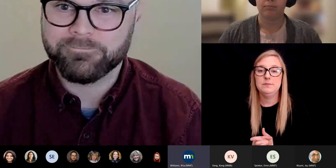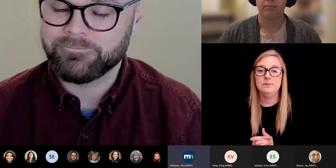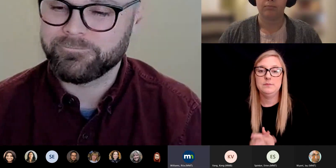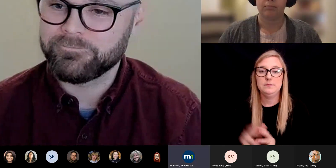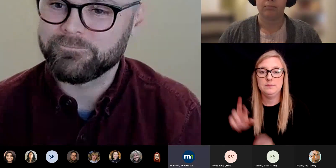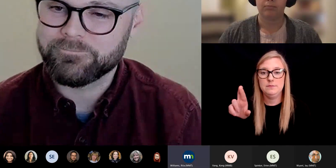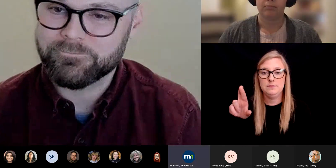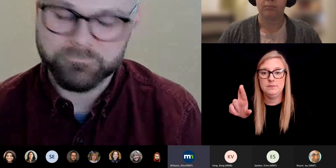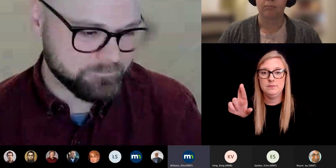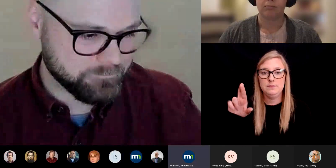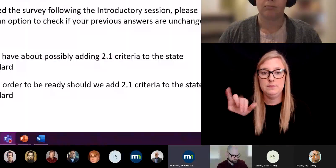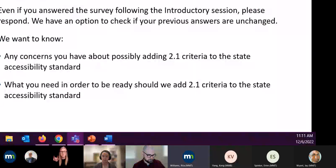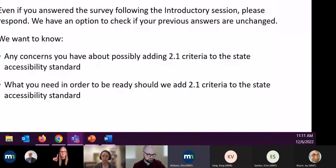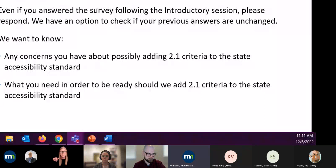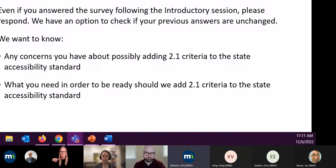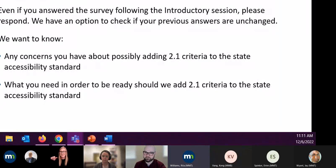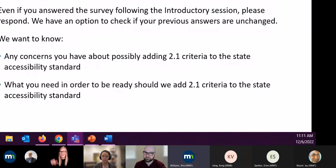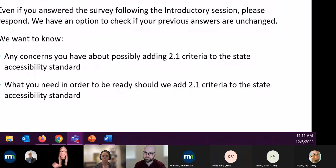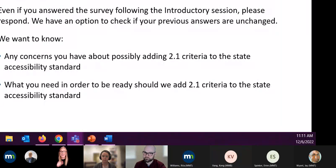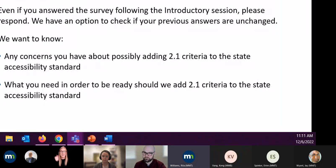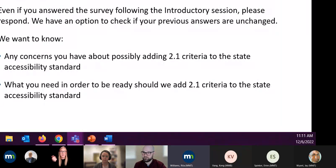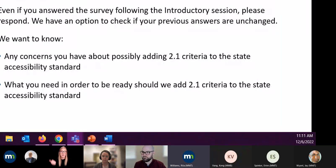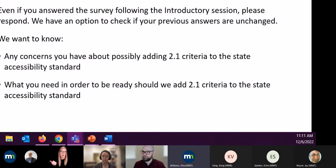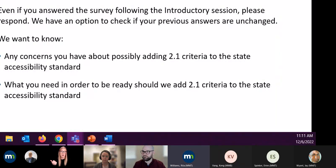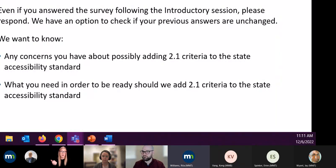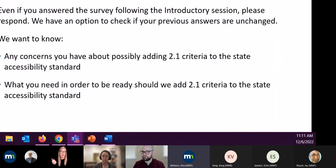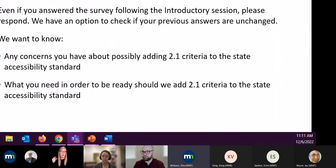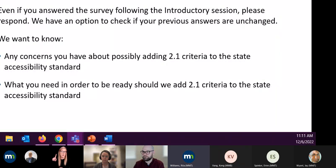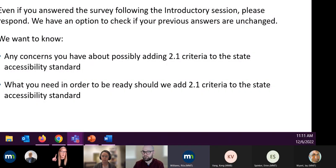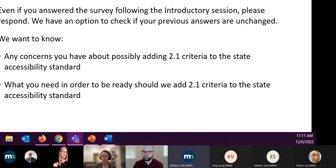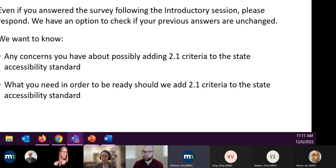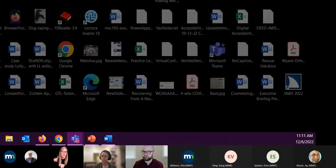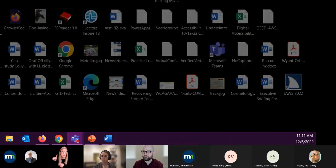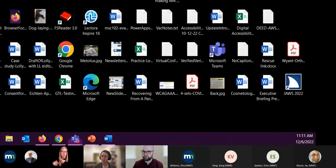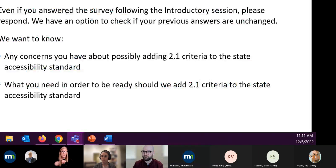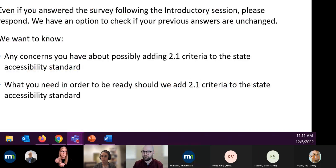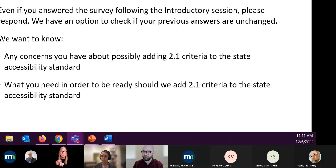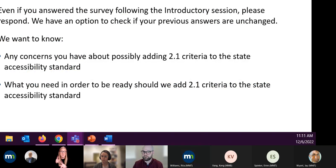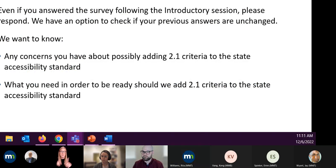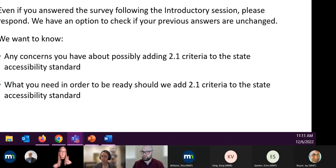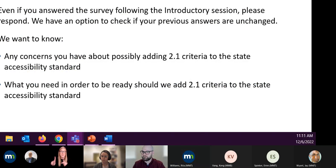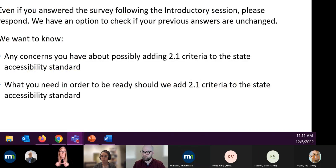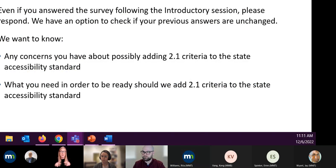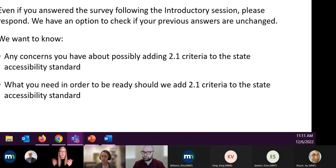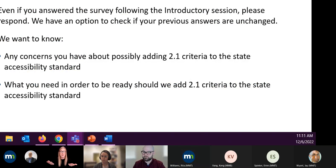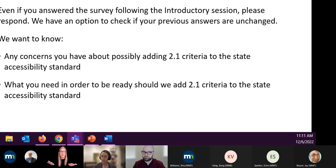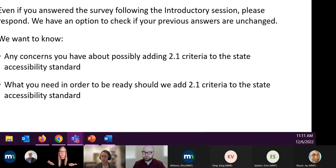Are there any other questions from any of the attendants?